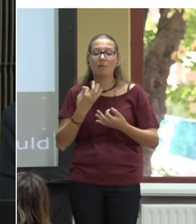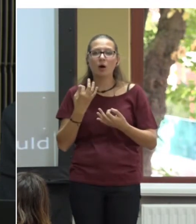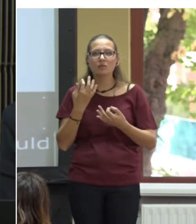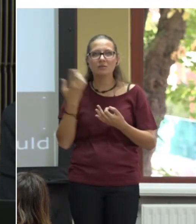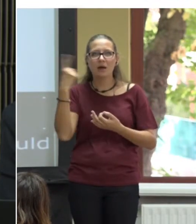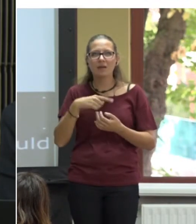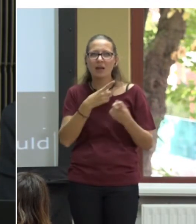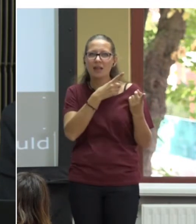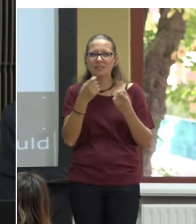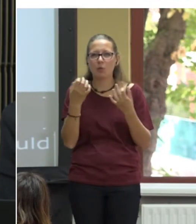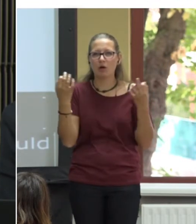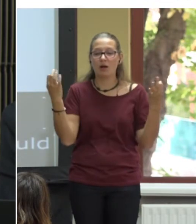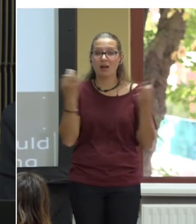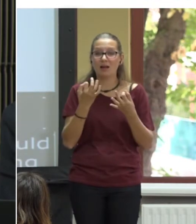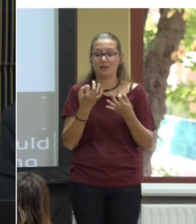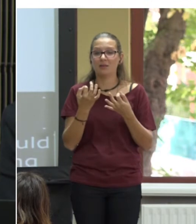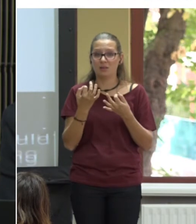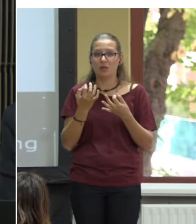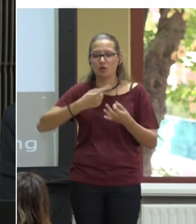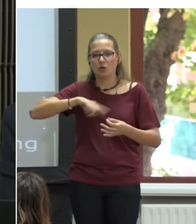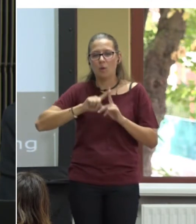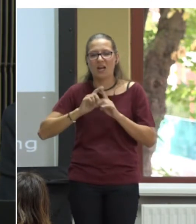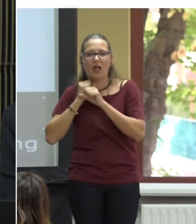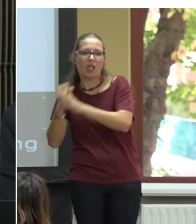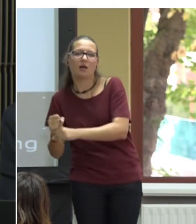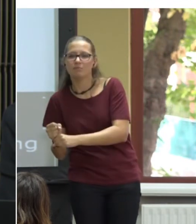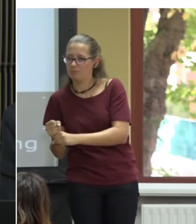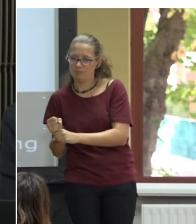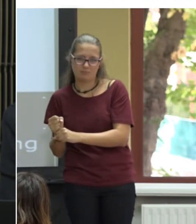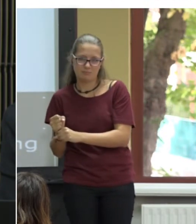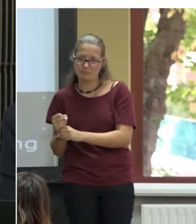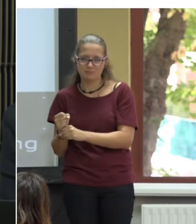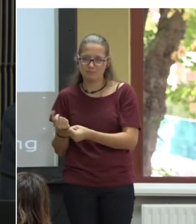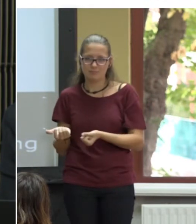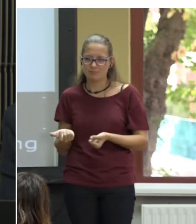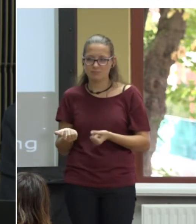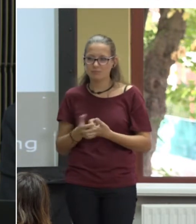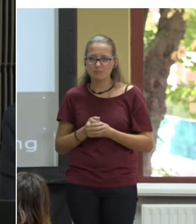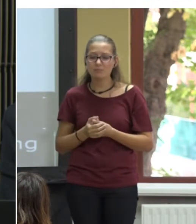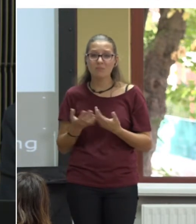washing machine. And whatever, and that should not be the case.